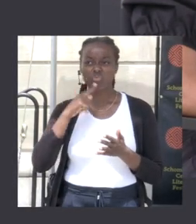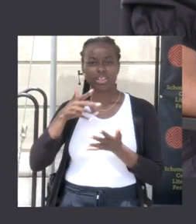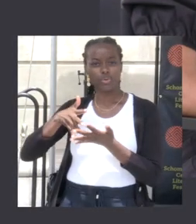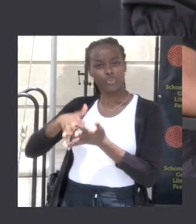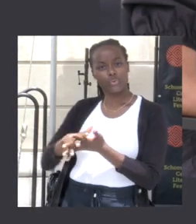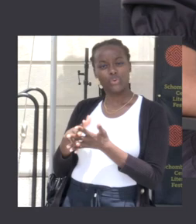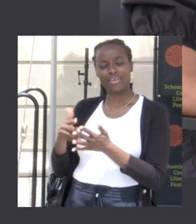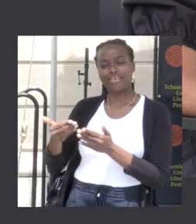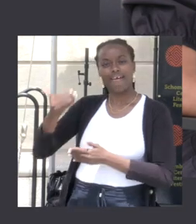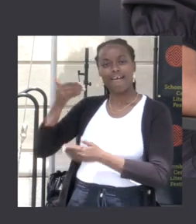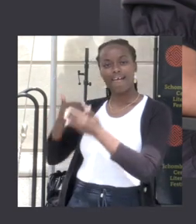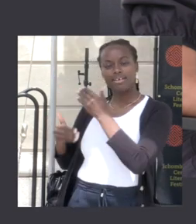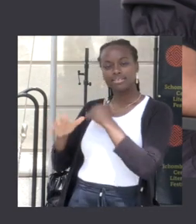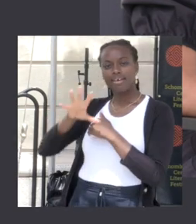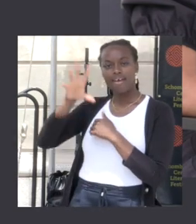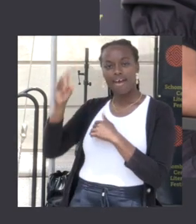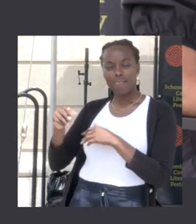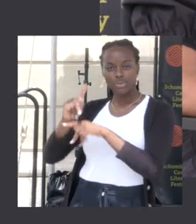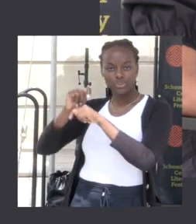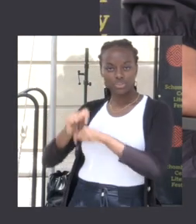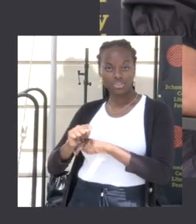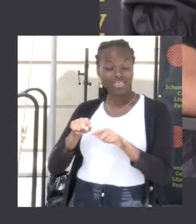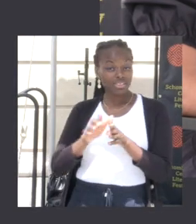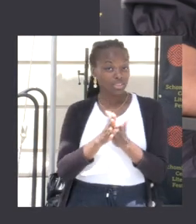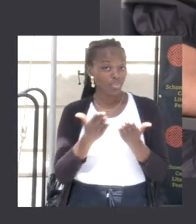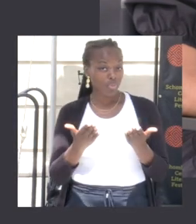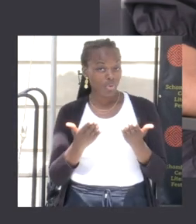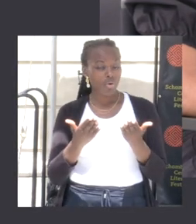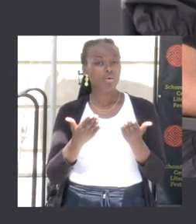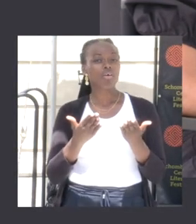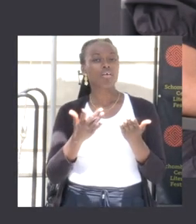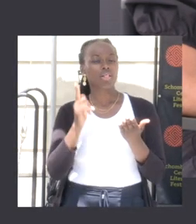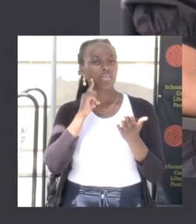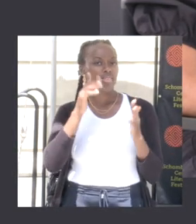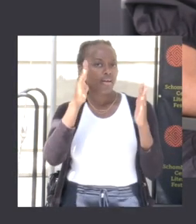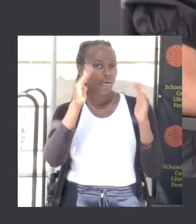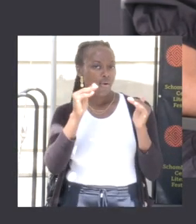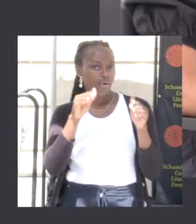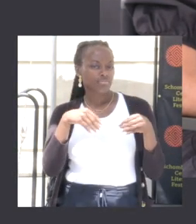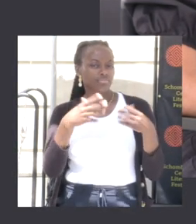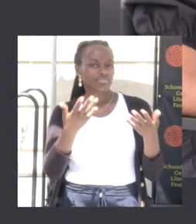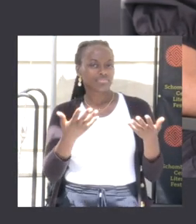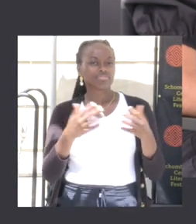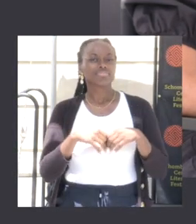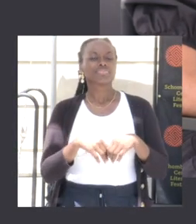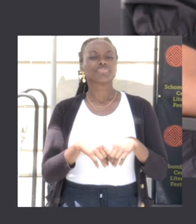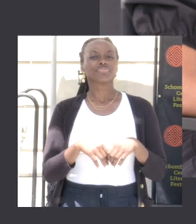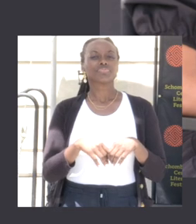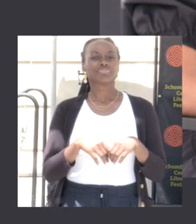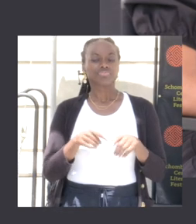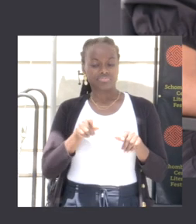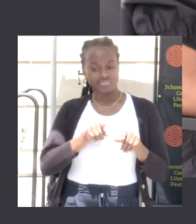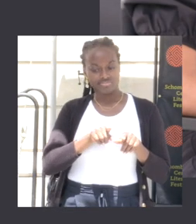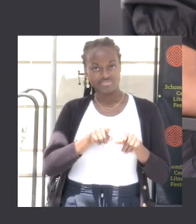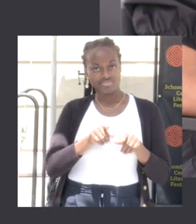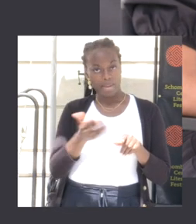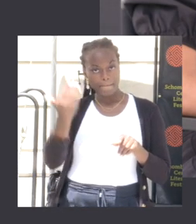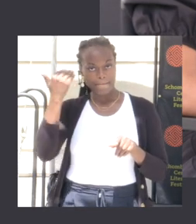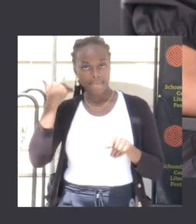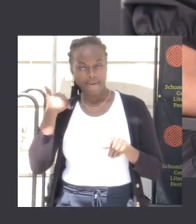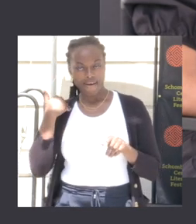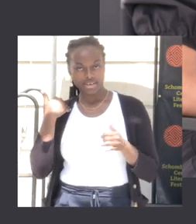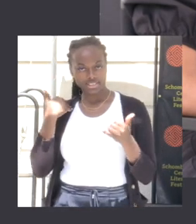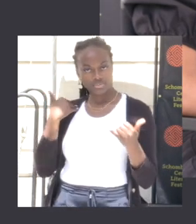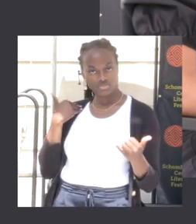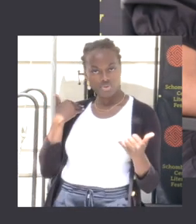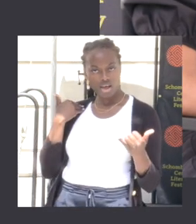traditions. This book is a Sankofa Birds, standing astride the crossroads of past and present with a neck craning back